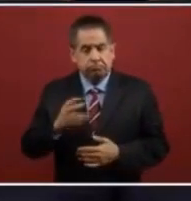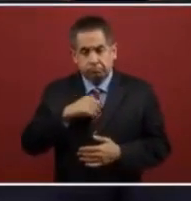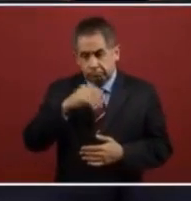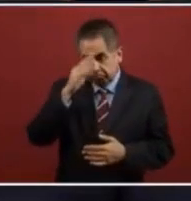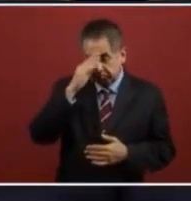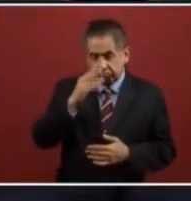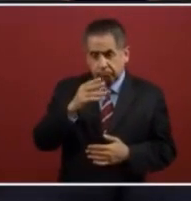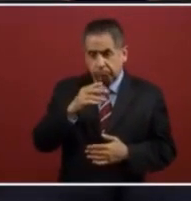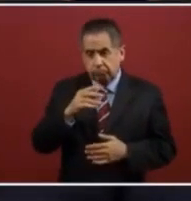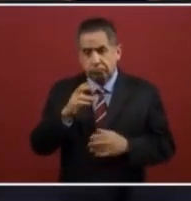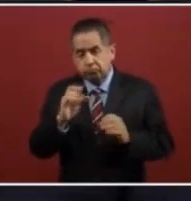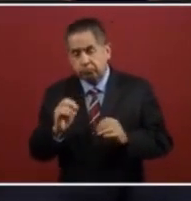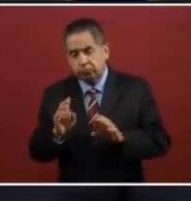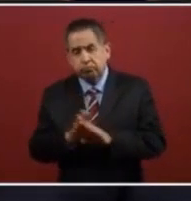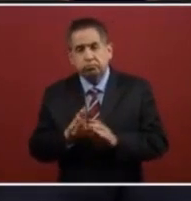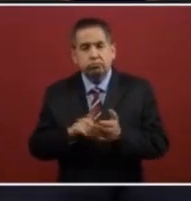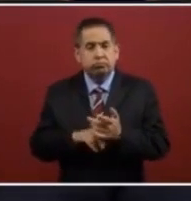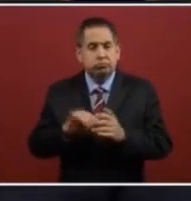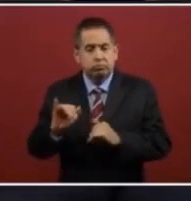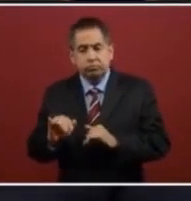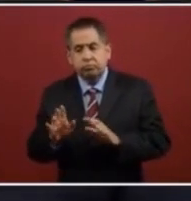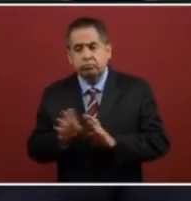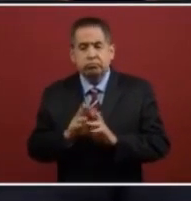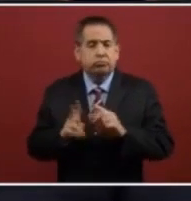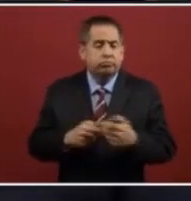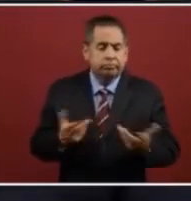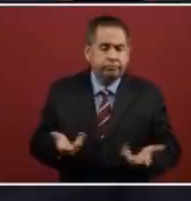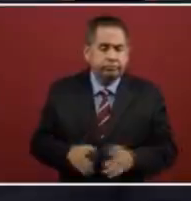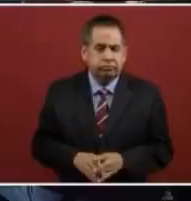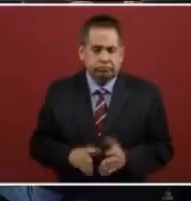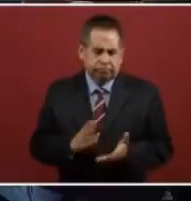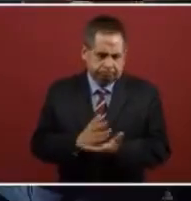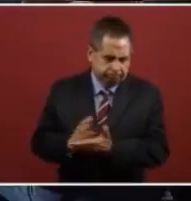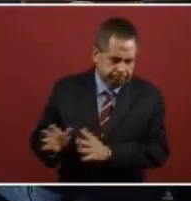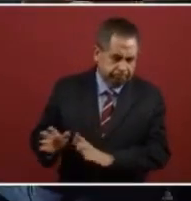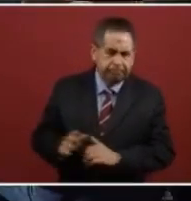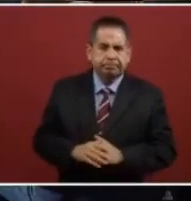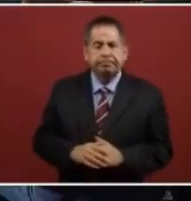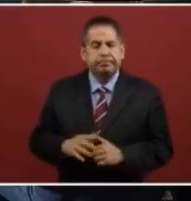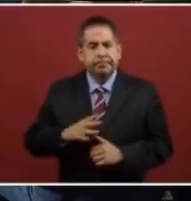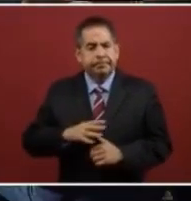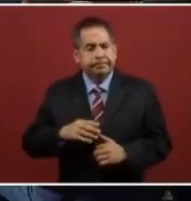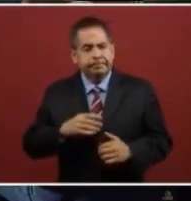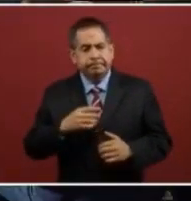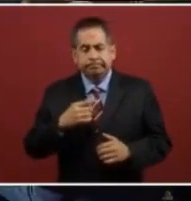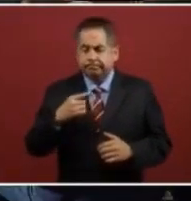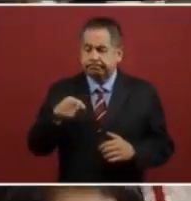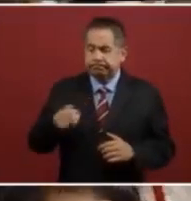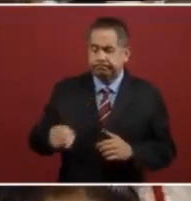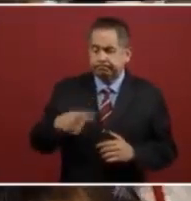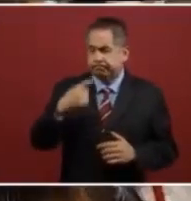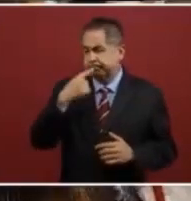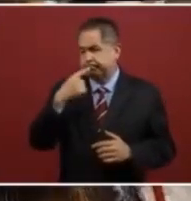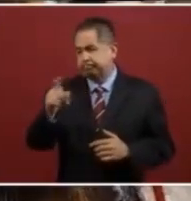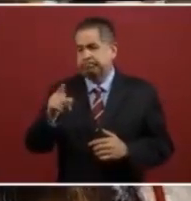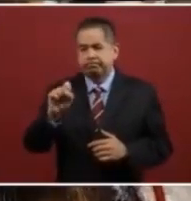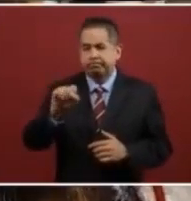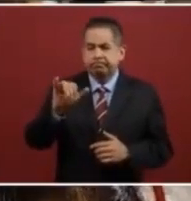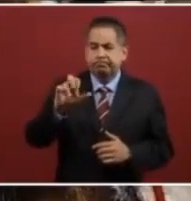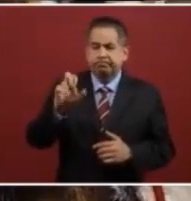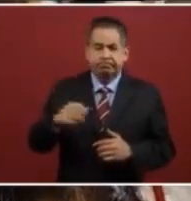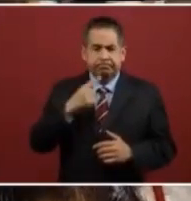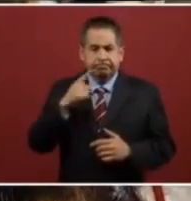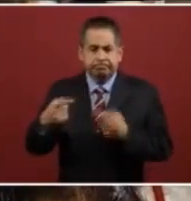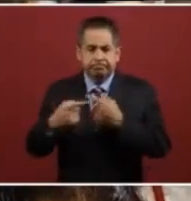hacer lo mismo, but they pero changed their mind, sí or he's se va a not sure hacer. what's going on Aparte with de que ya hay una controversia the constitucional en la Suprema Corte de border Justicia de cities la